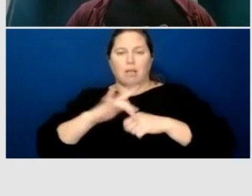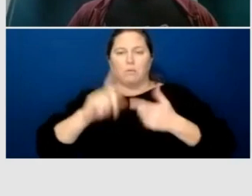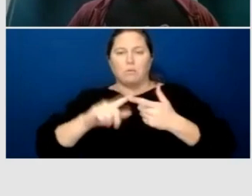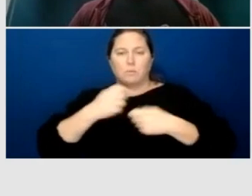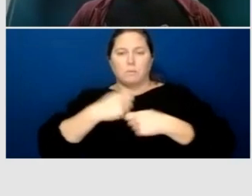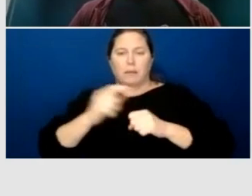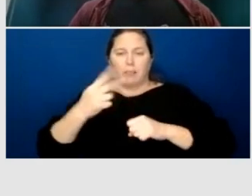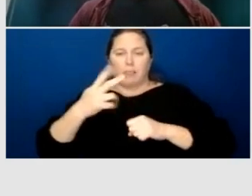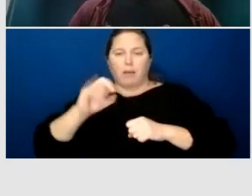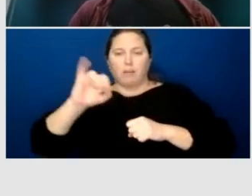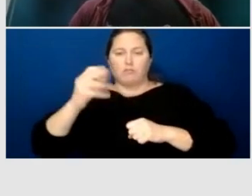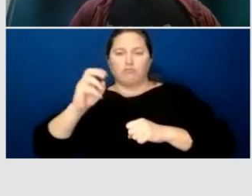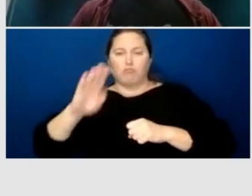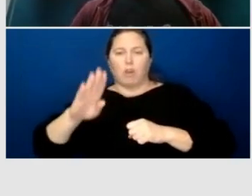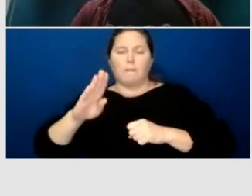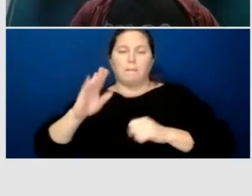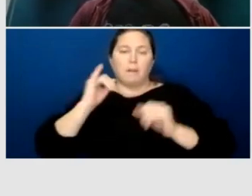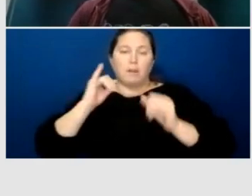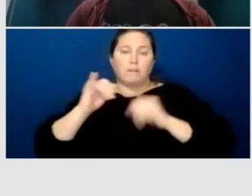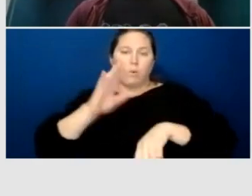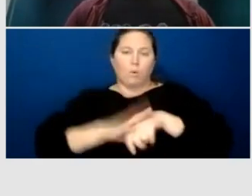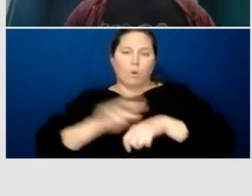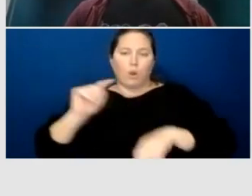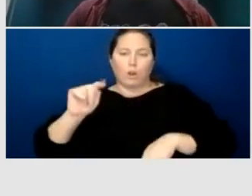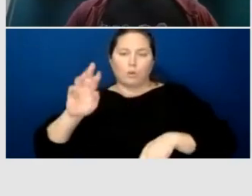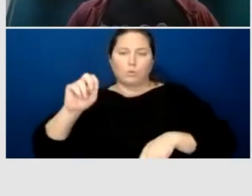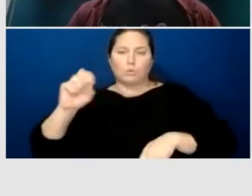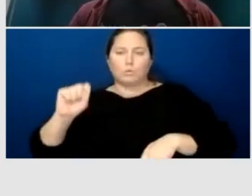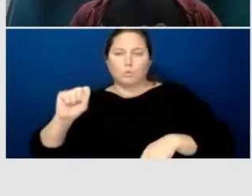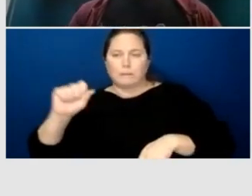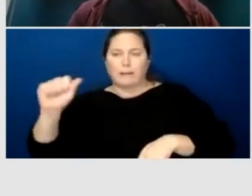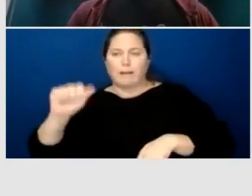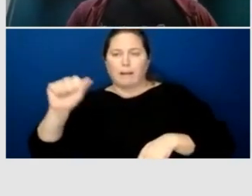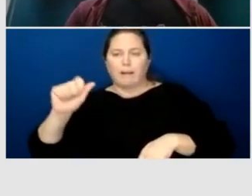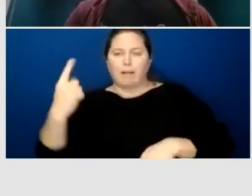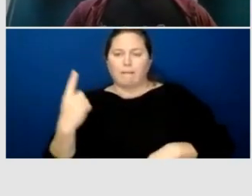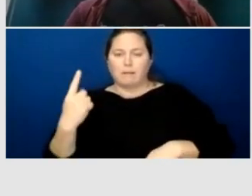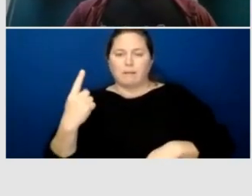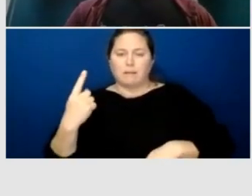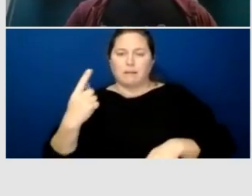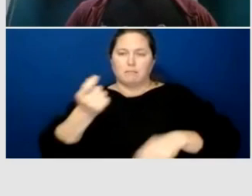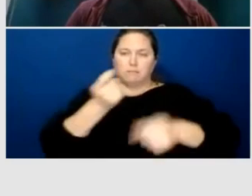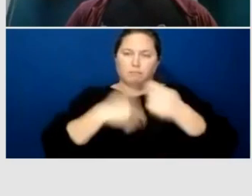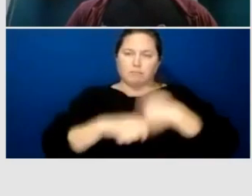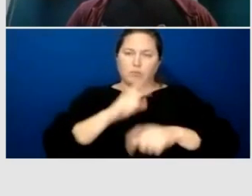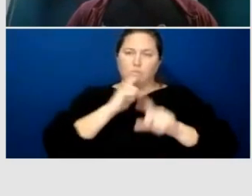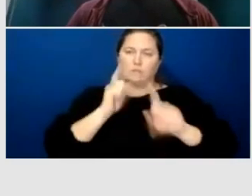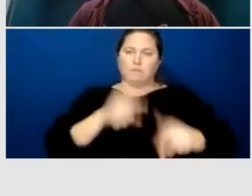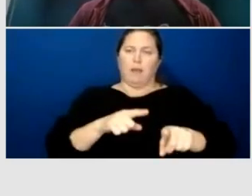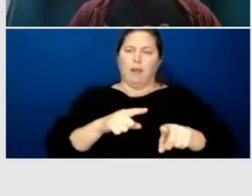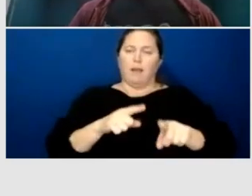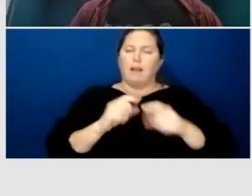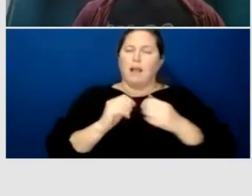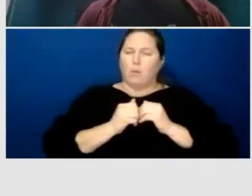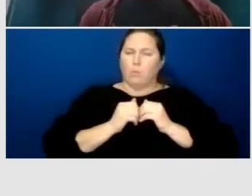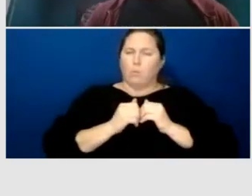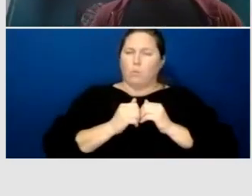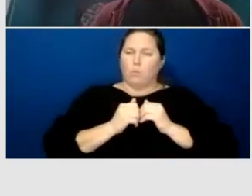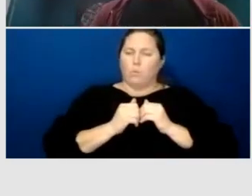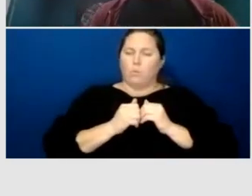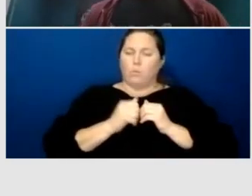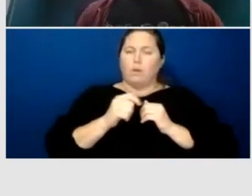11? How would you respond with proper grammar? Please show us in the chat. Let's do a quick writing